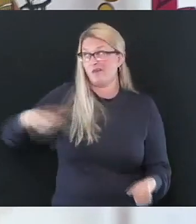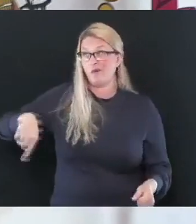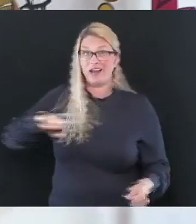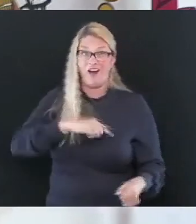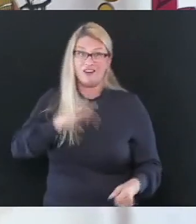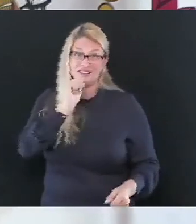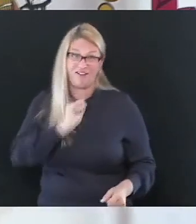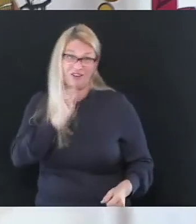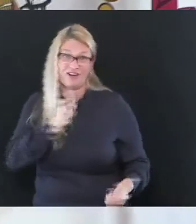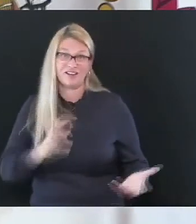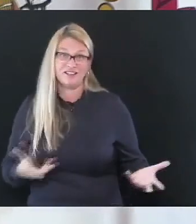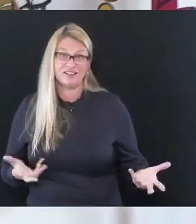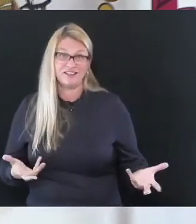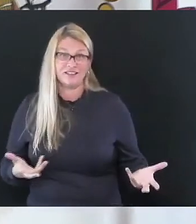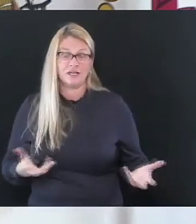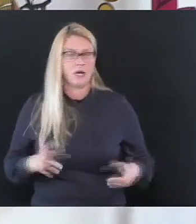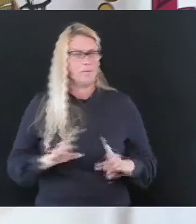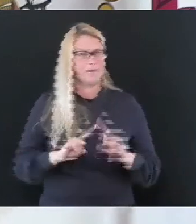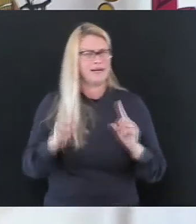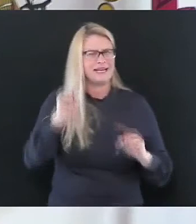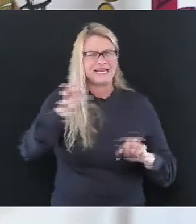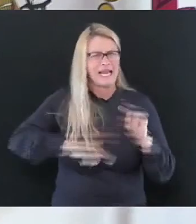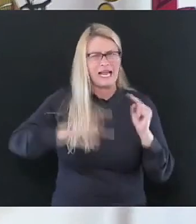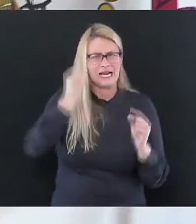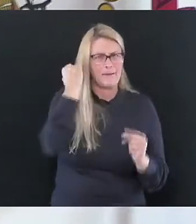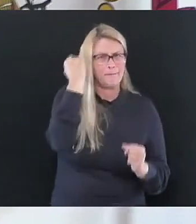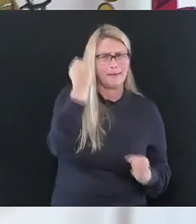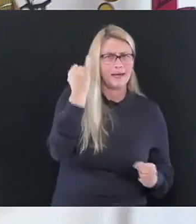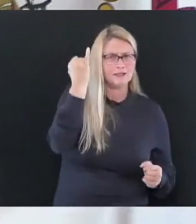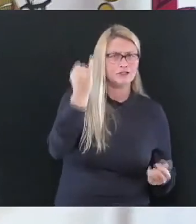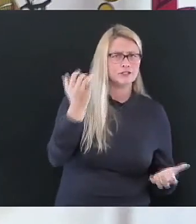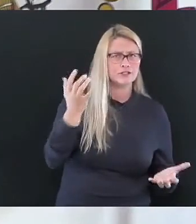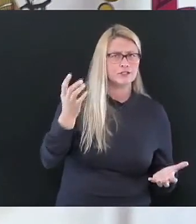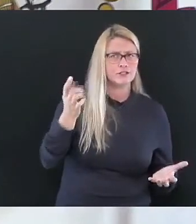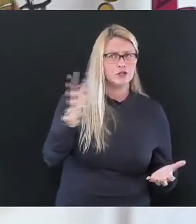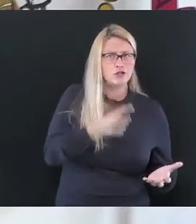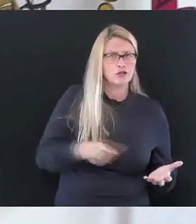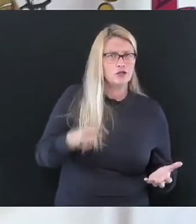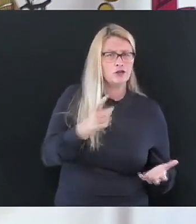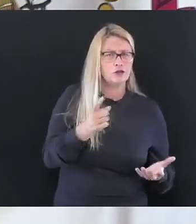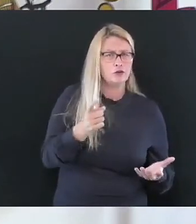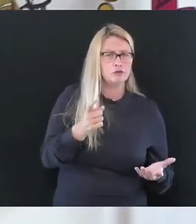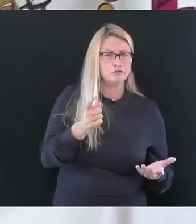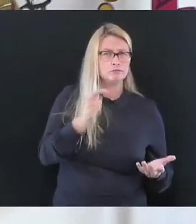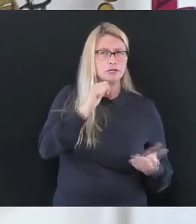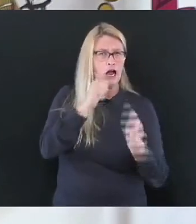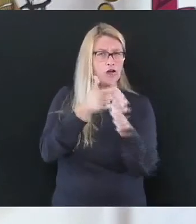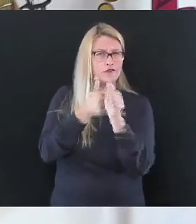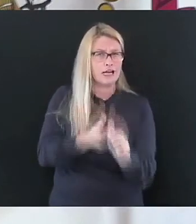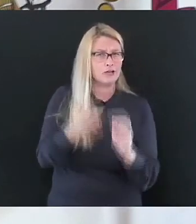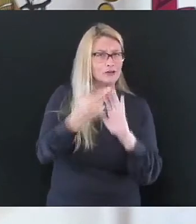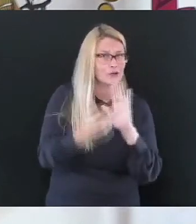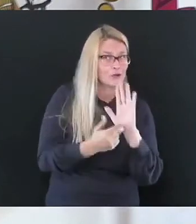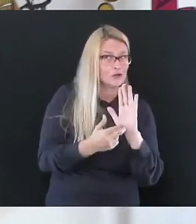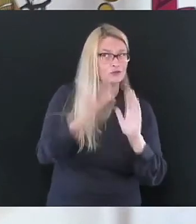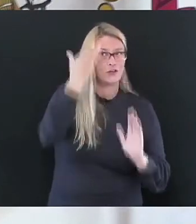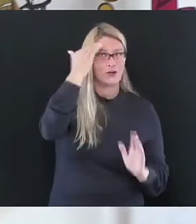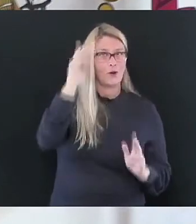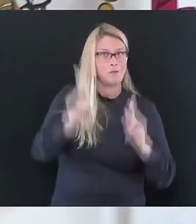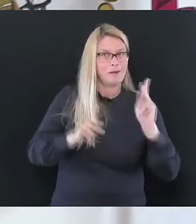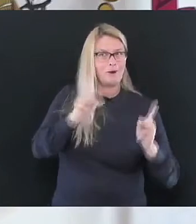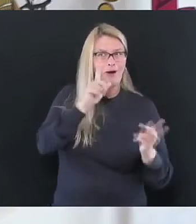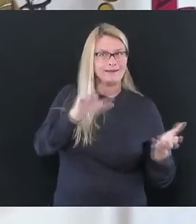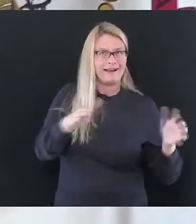so, but I can't imagine us not doing it, if we know we have lives in our